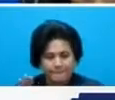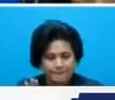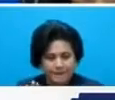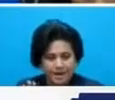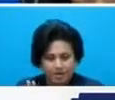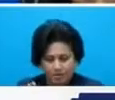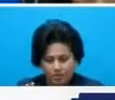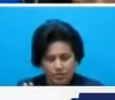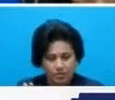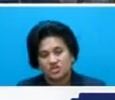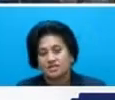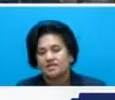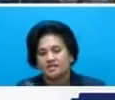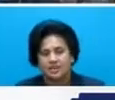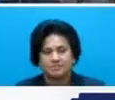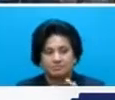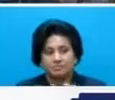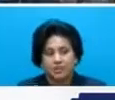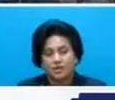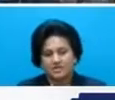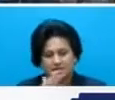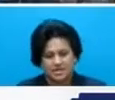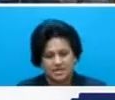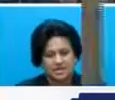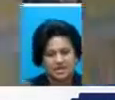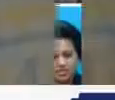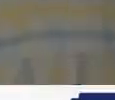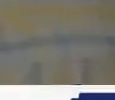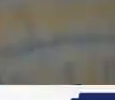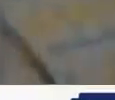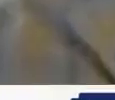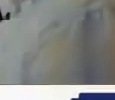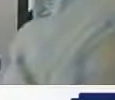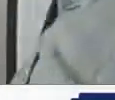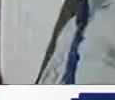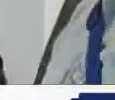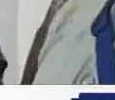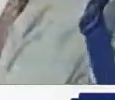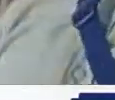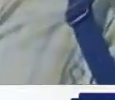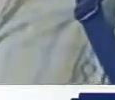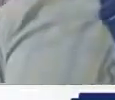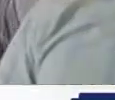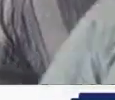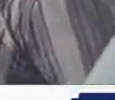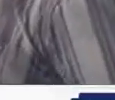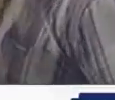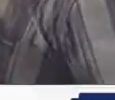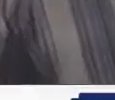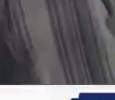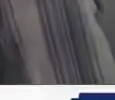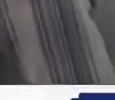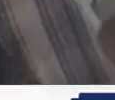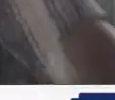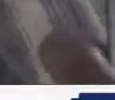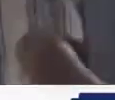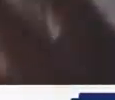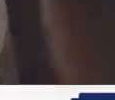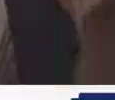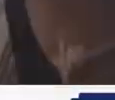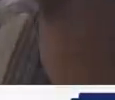Bill to remove parole eligibility to be debated. And officers facing assault charge bailed.